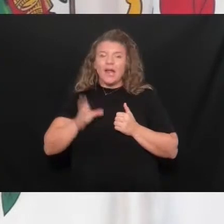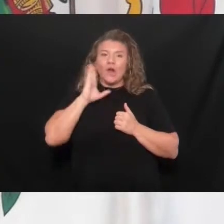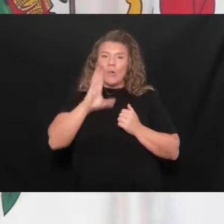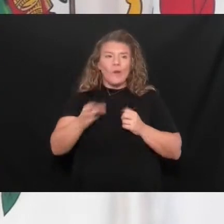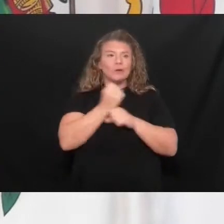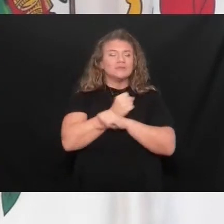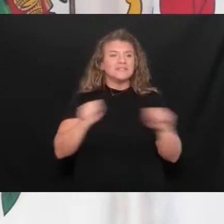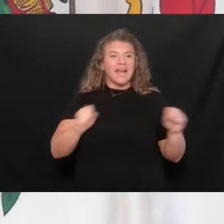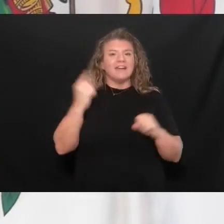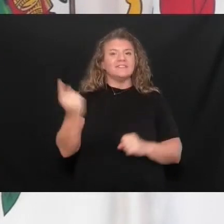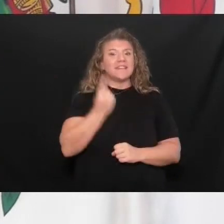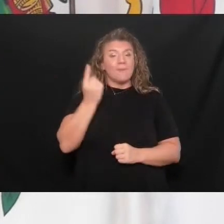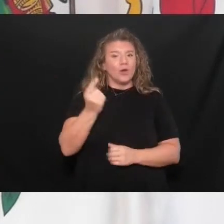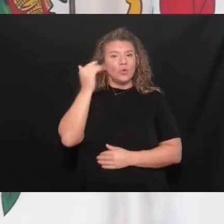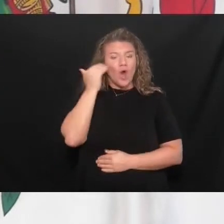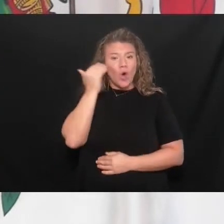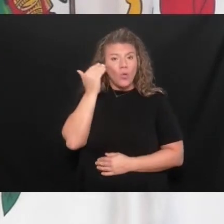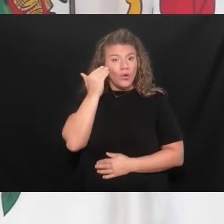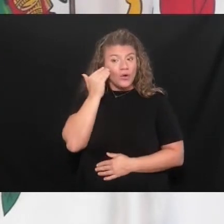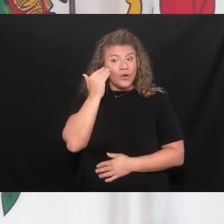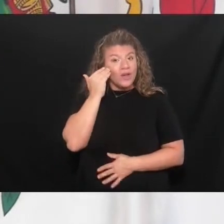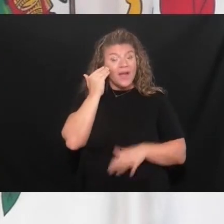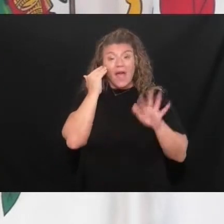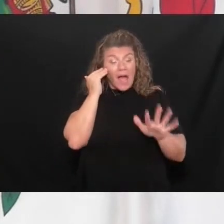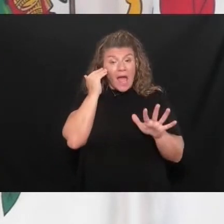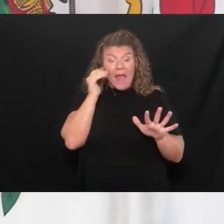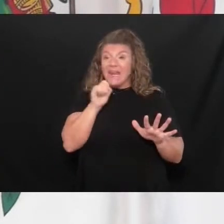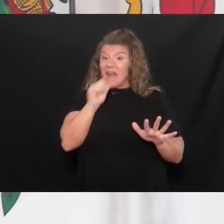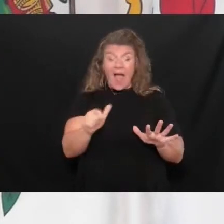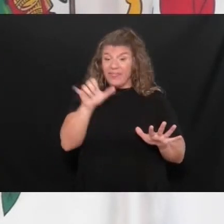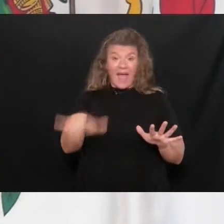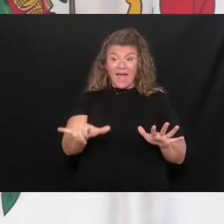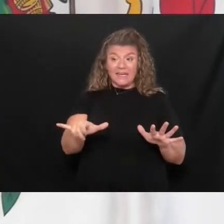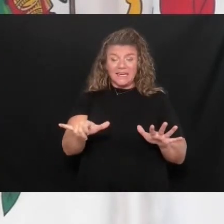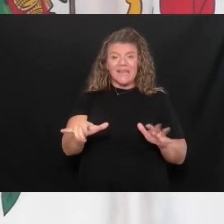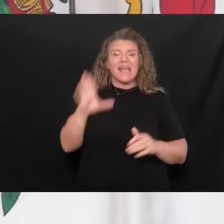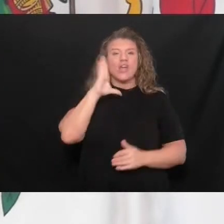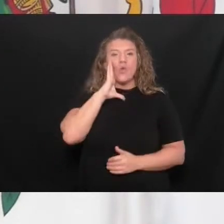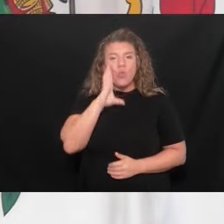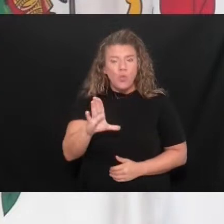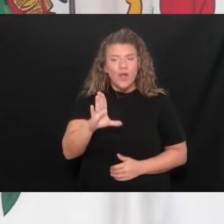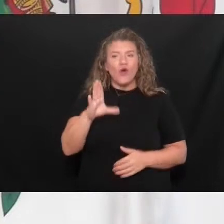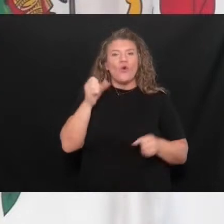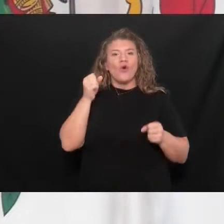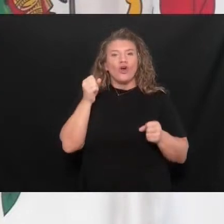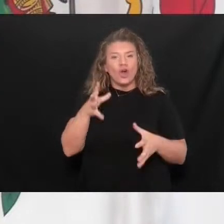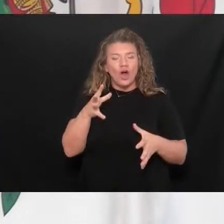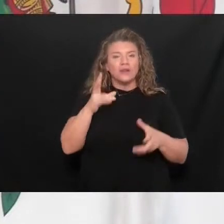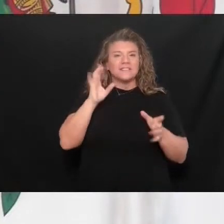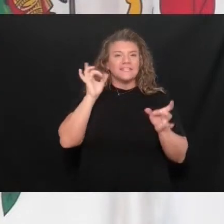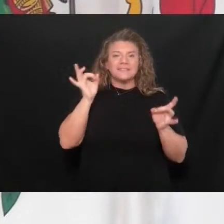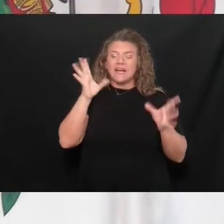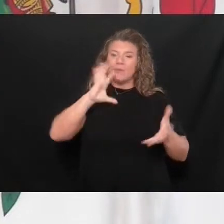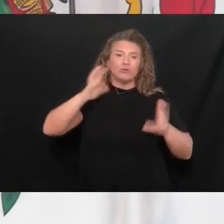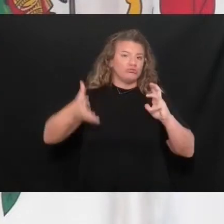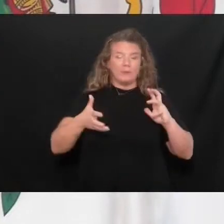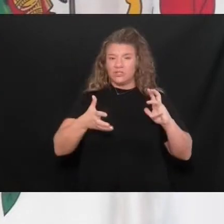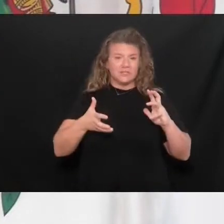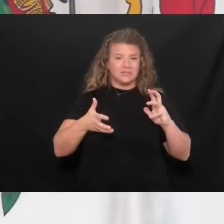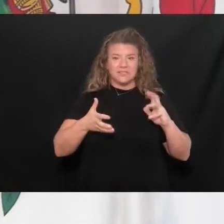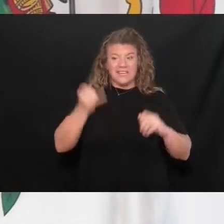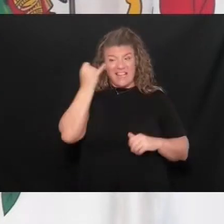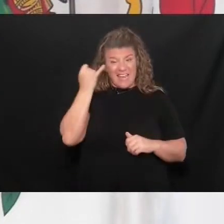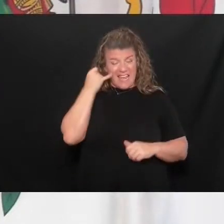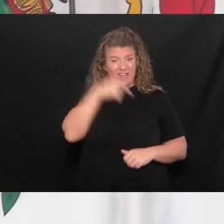save someone that you know. And if not be that, it's going to cause terrible disruptions if